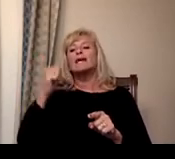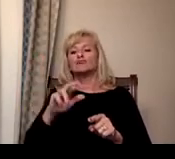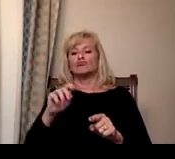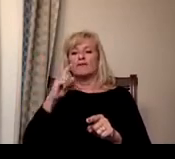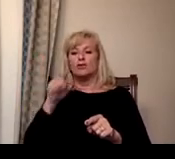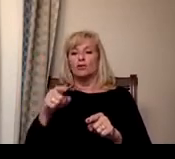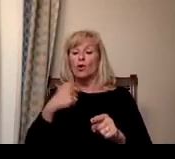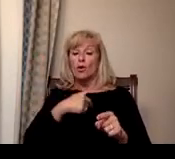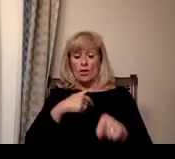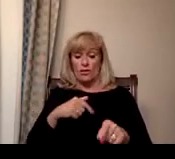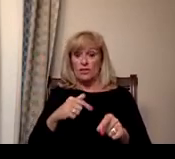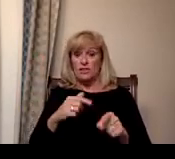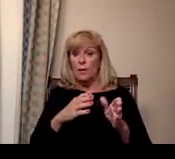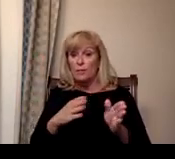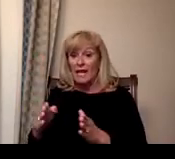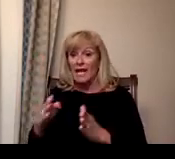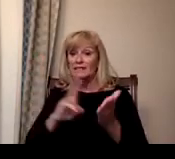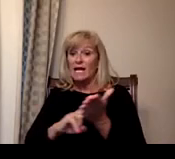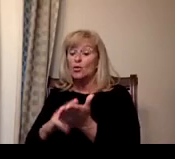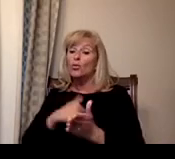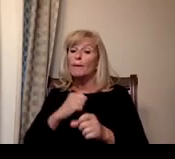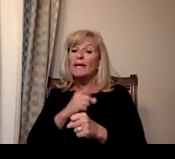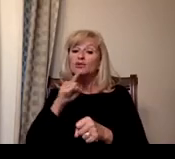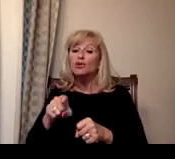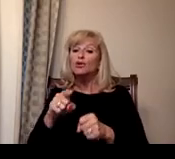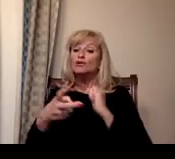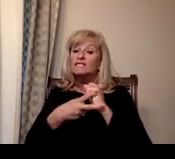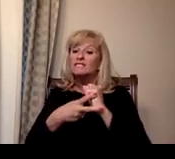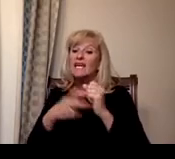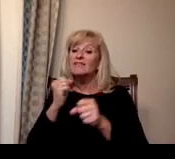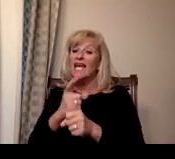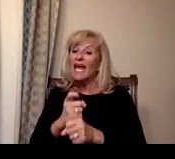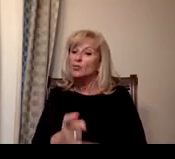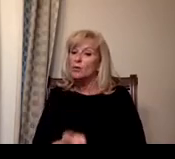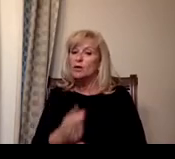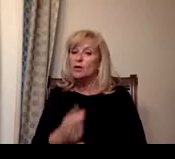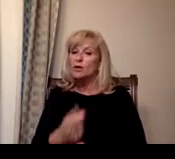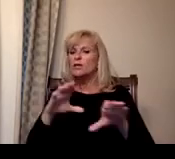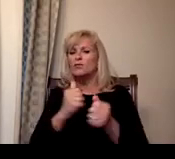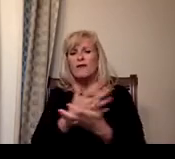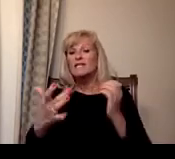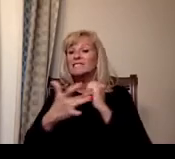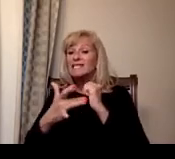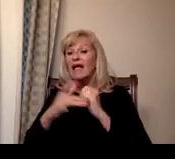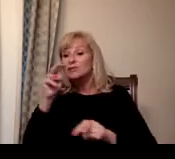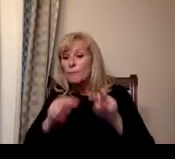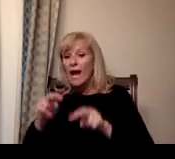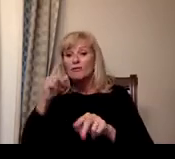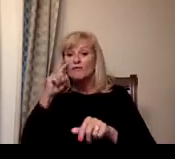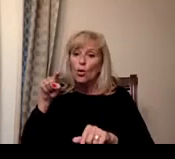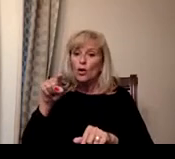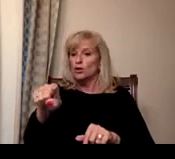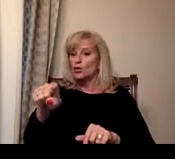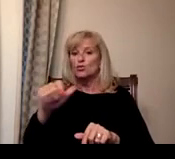the plans, making sure that you are saving on an annual basis. We do all of that for you. The technology monitors that.